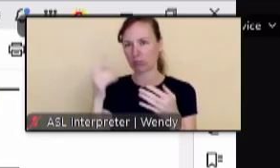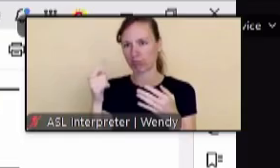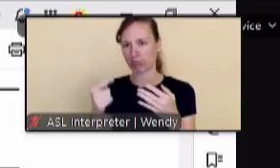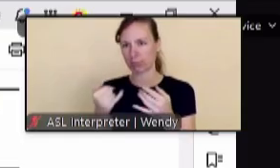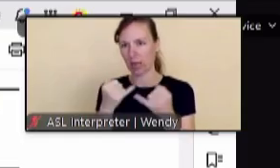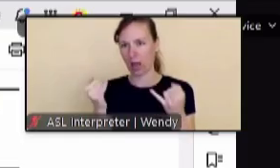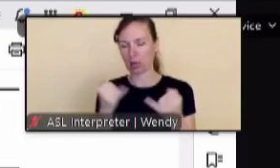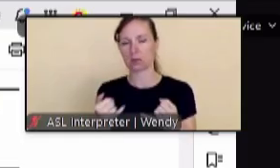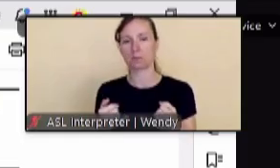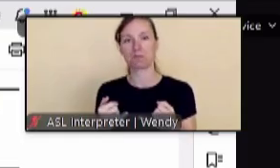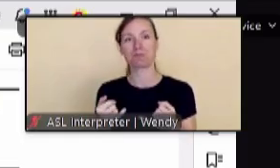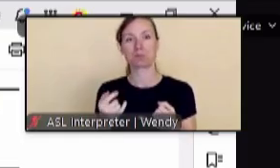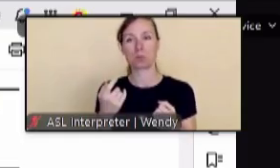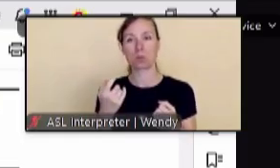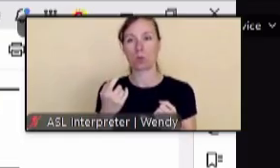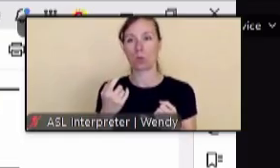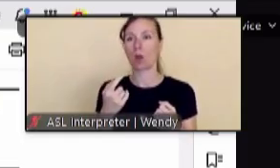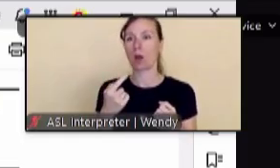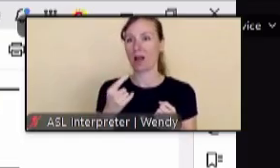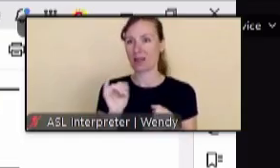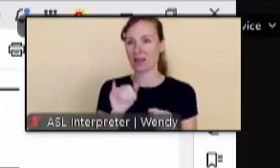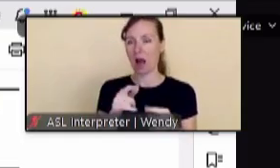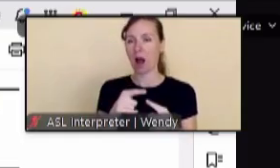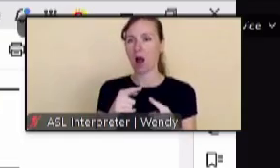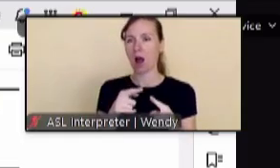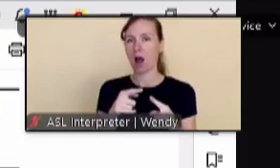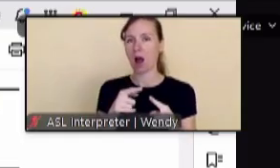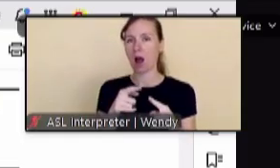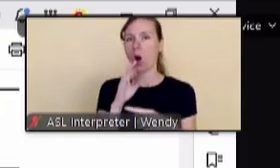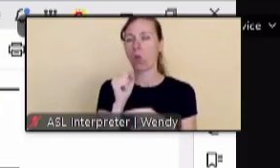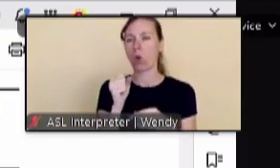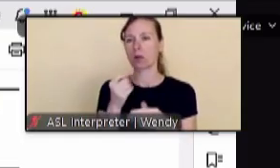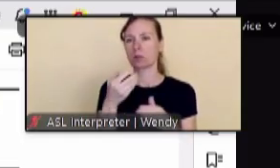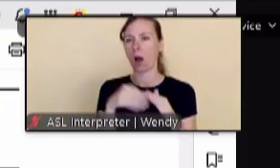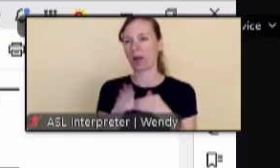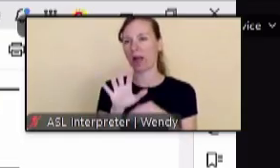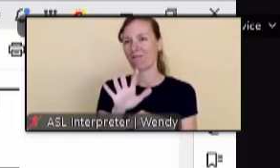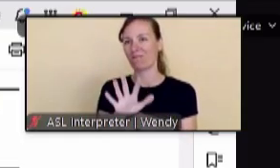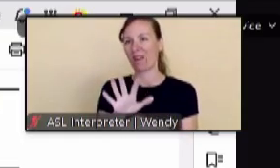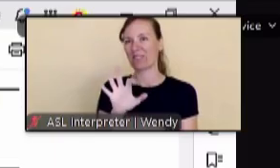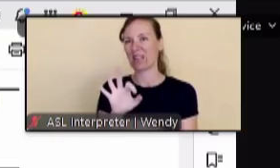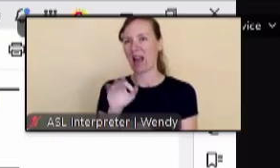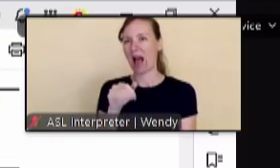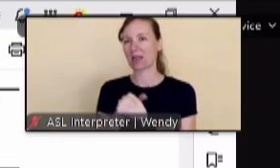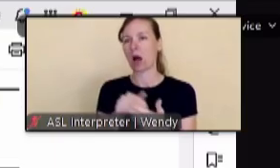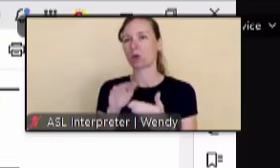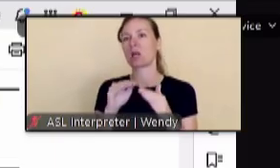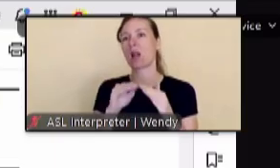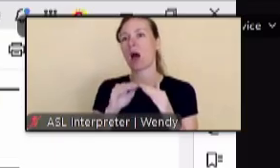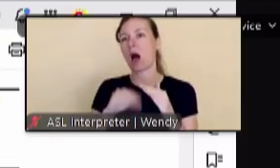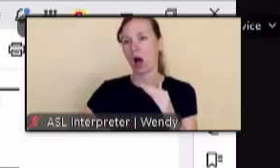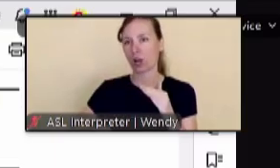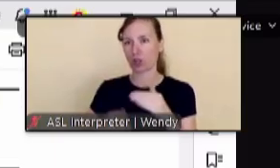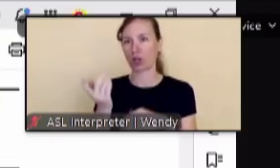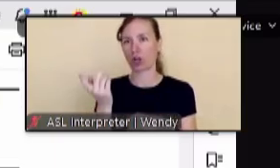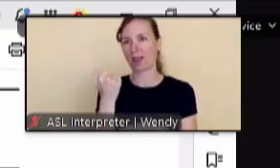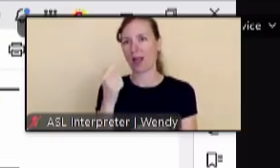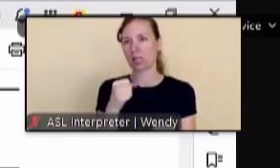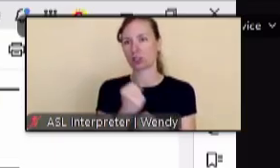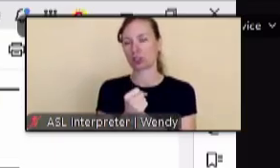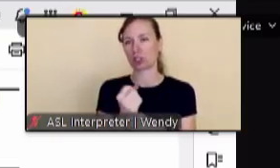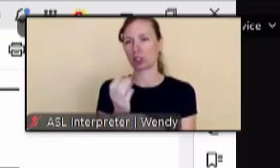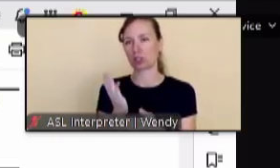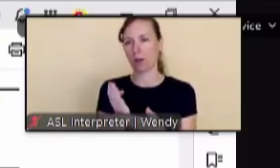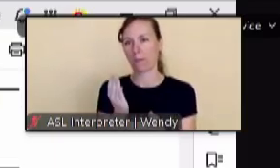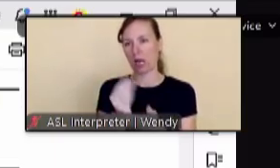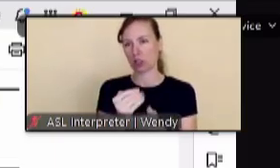coming in at $59,000 under last year's budget overall for general fund monies.